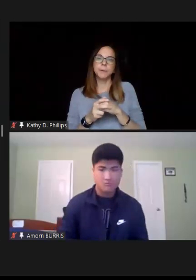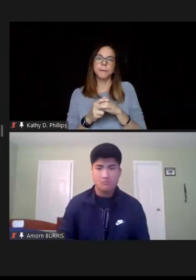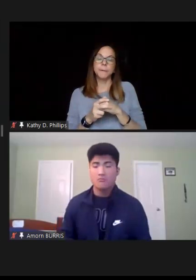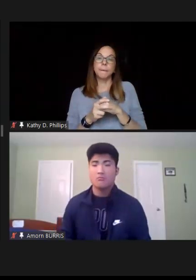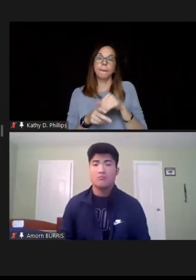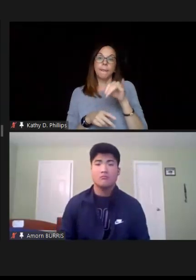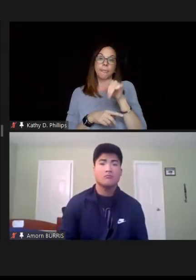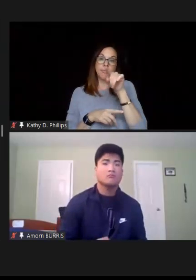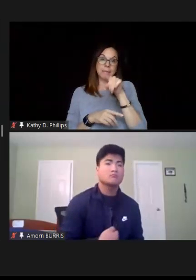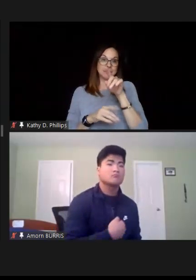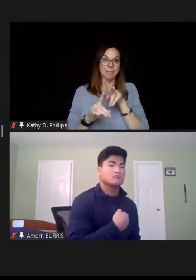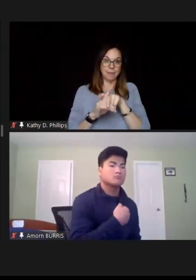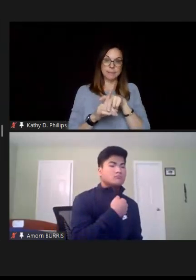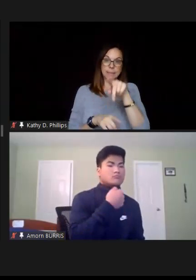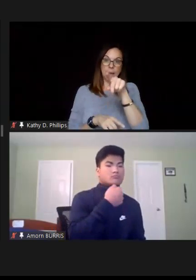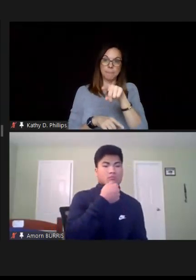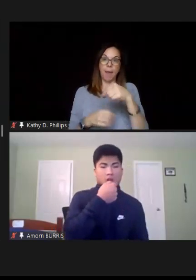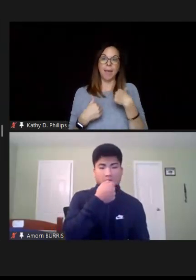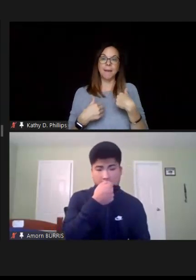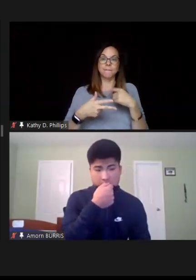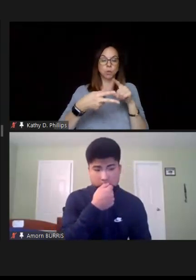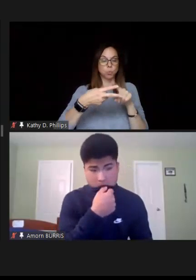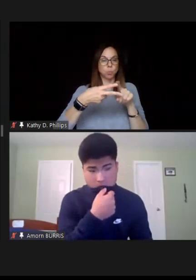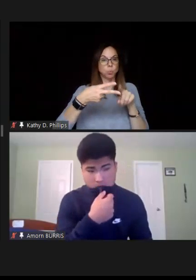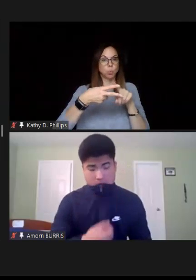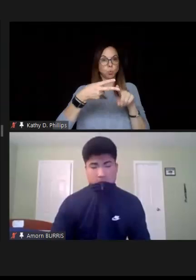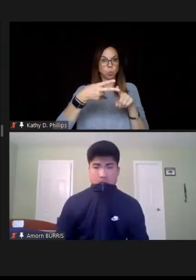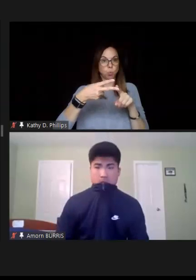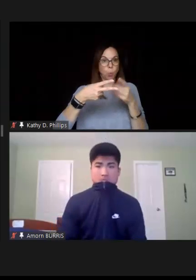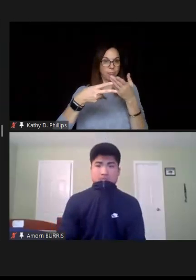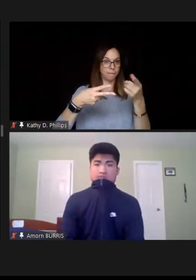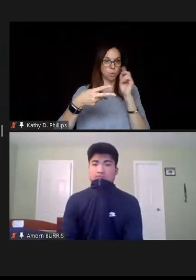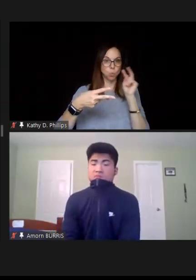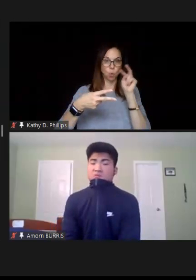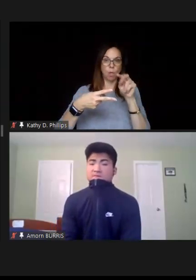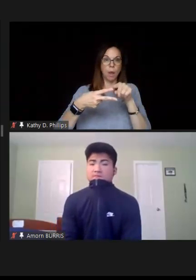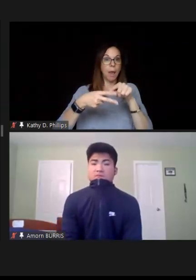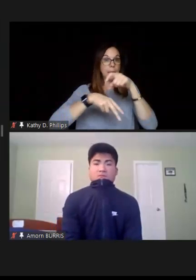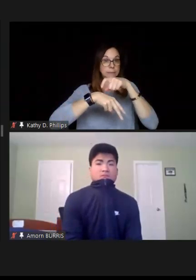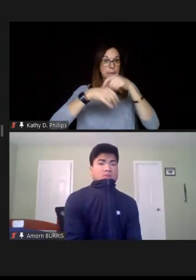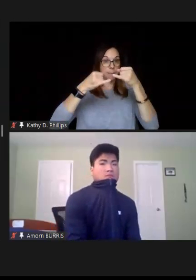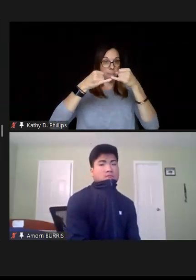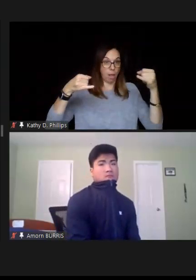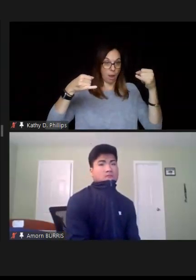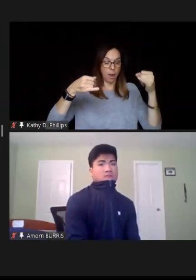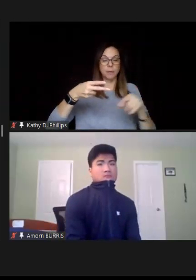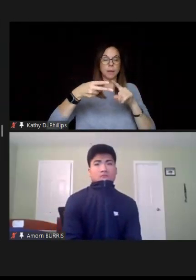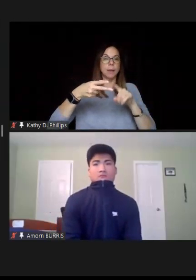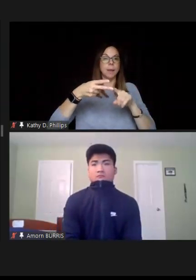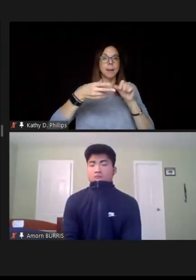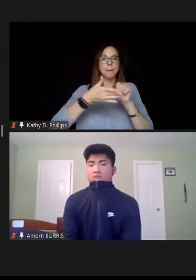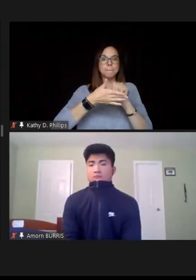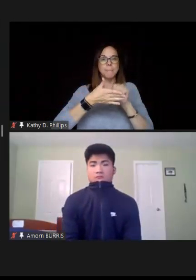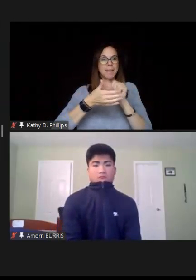And here is the assignment. I have two things for you to look at, a timeline and a